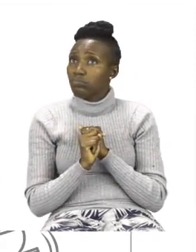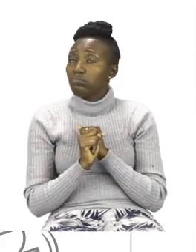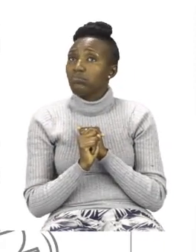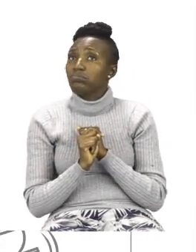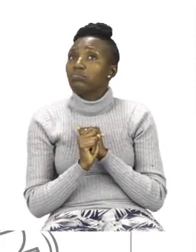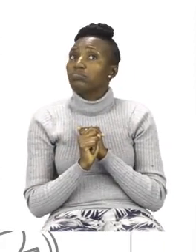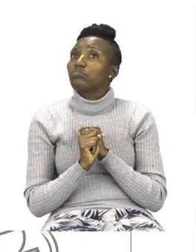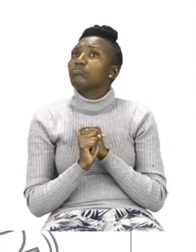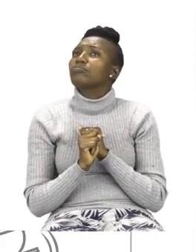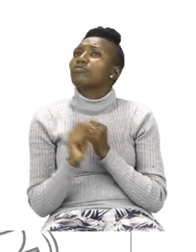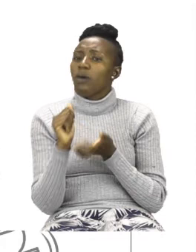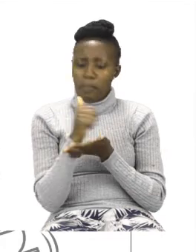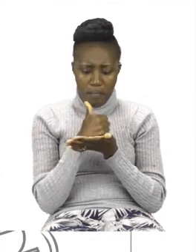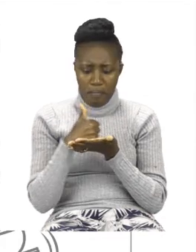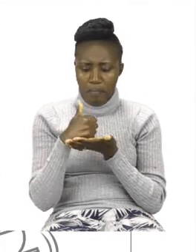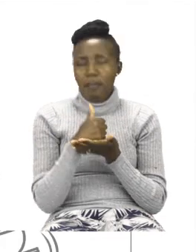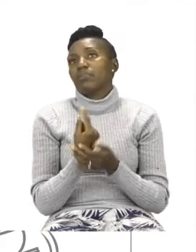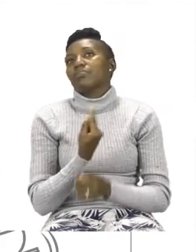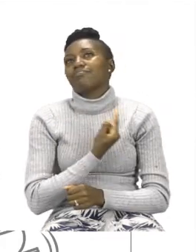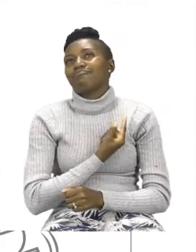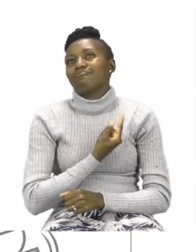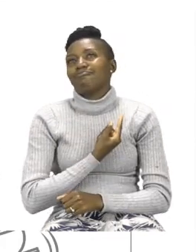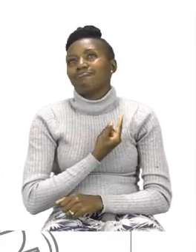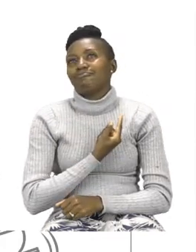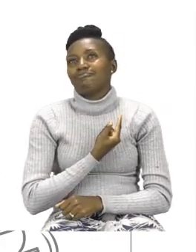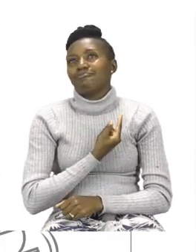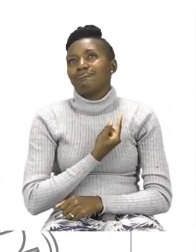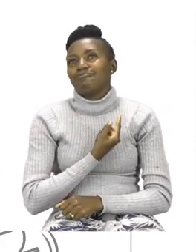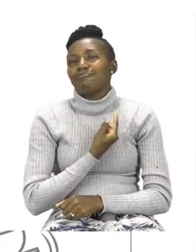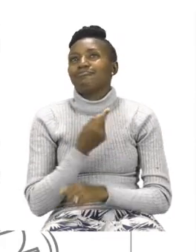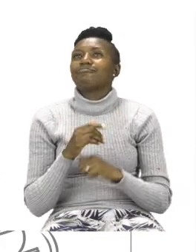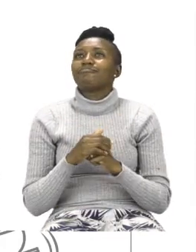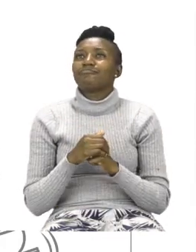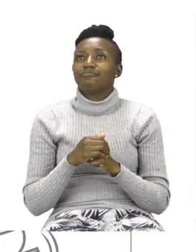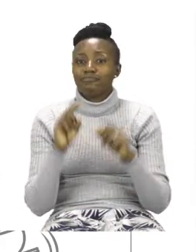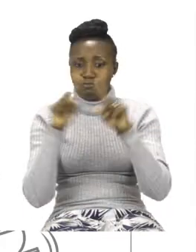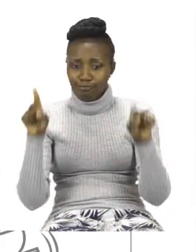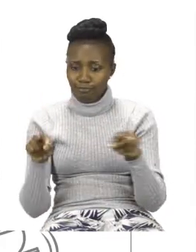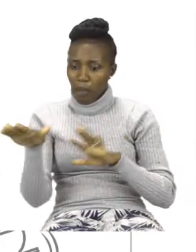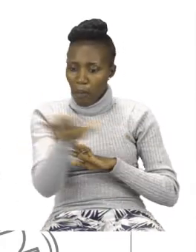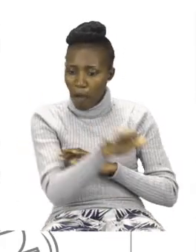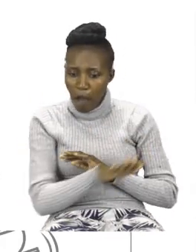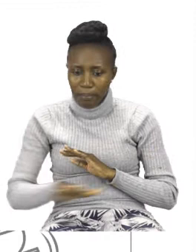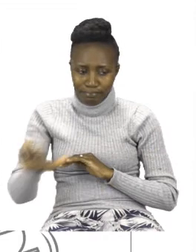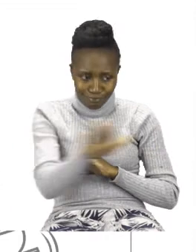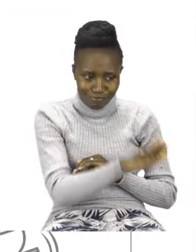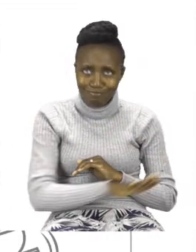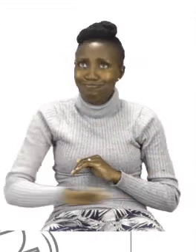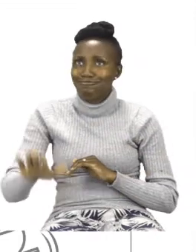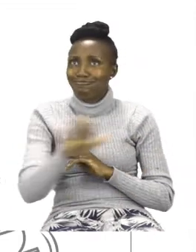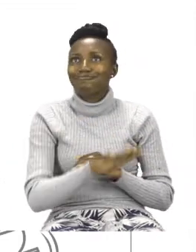spaghetti or anything that fell on the table, it's up to you to grab a cloth and to try and clean